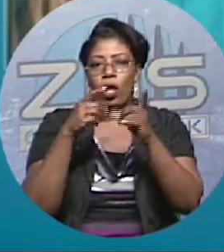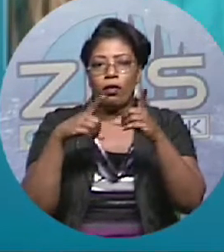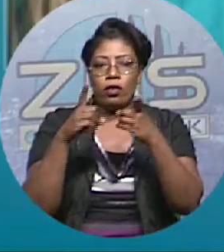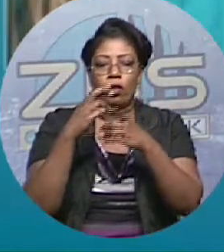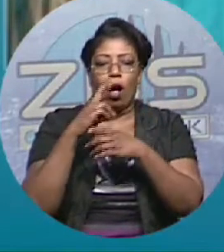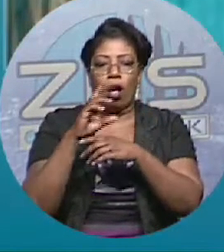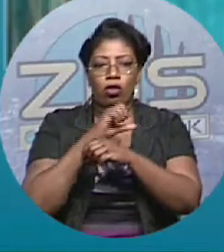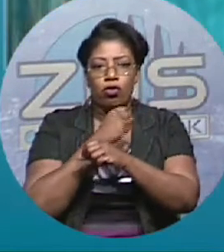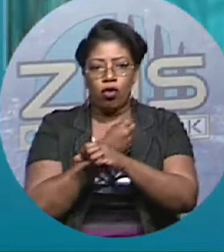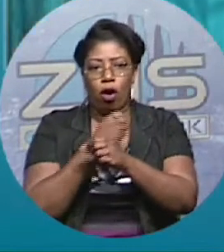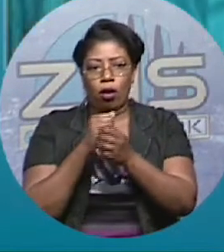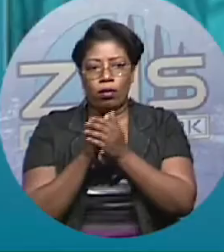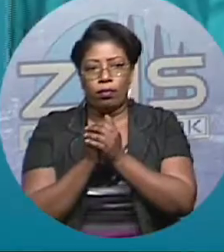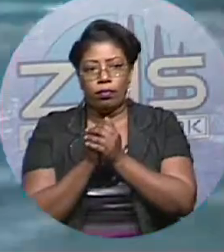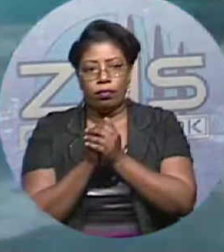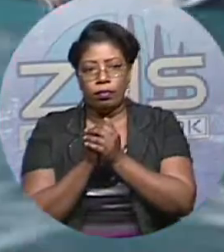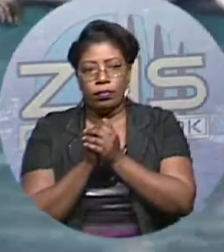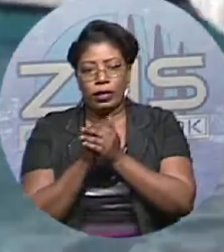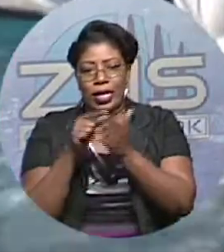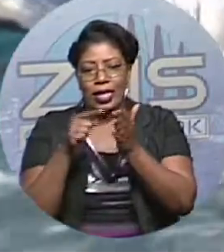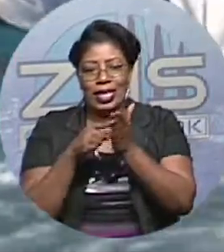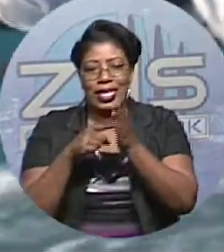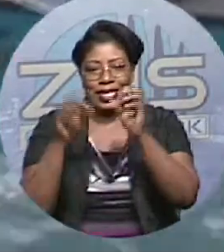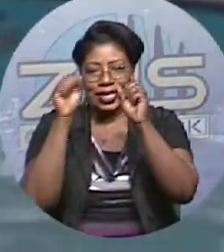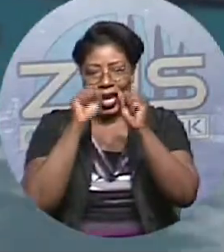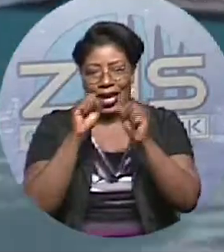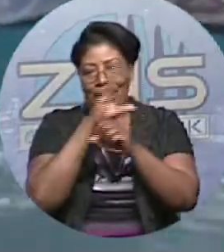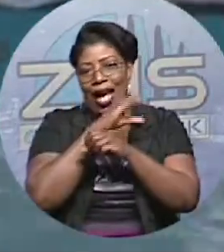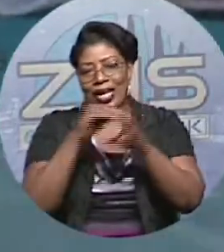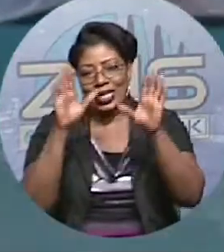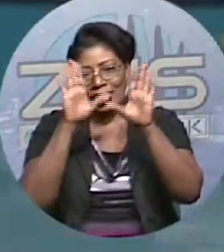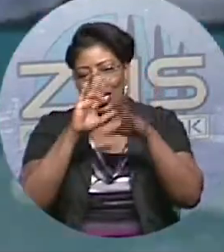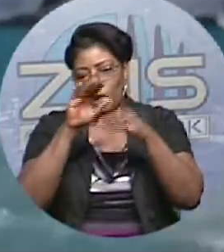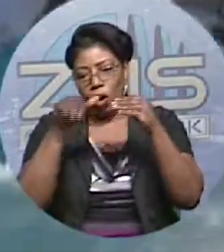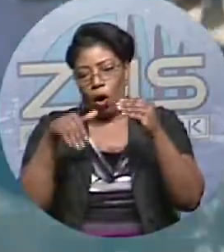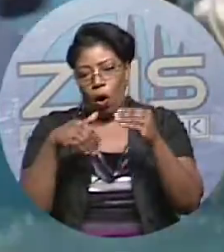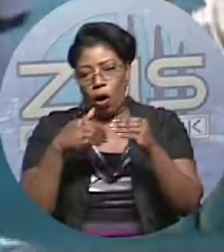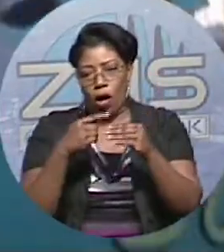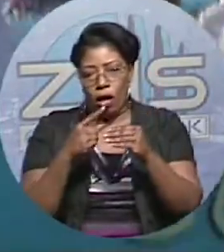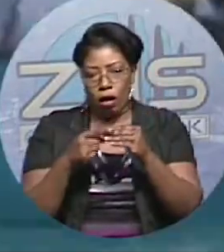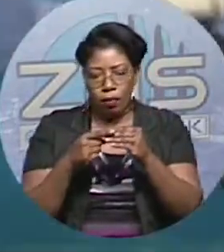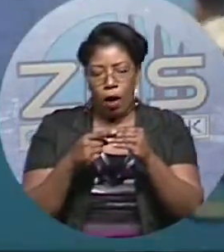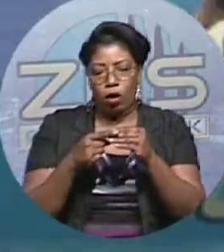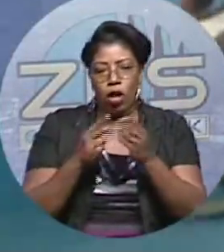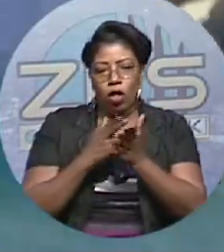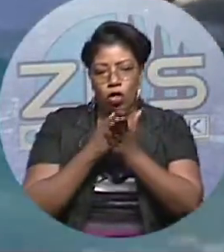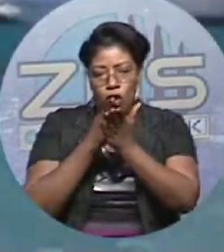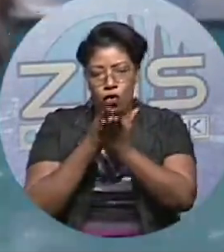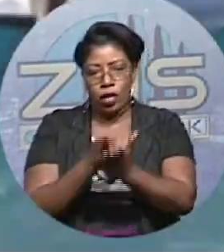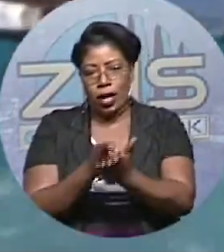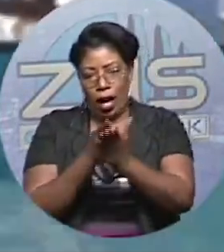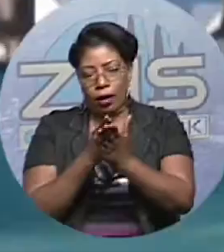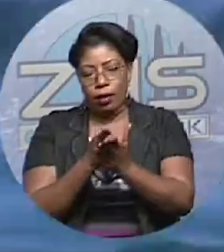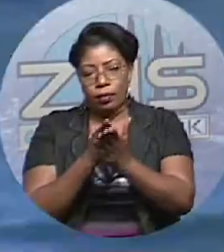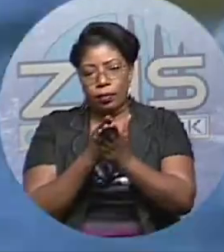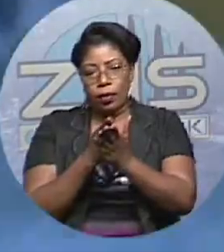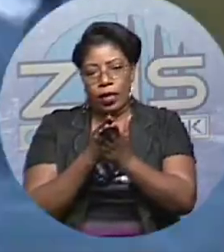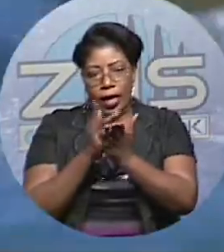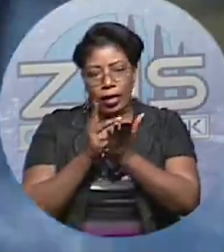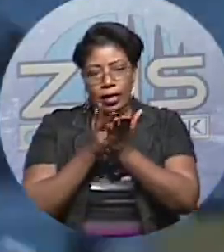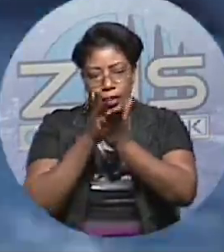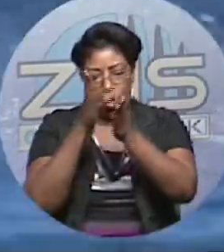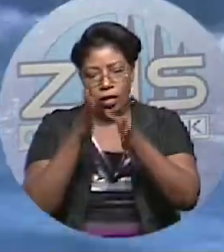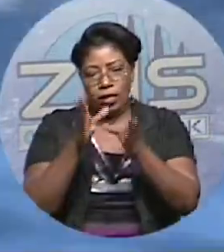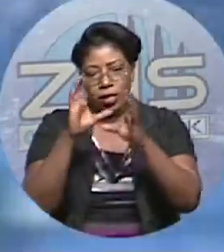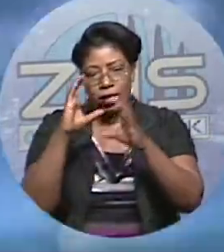strong. This Saturday and Sunday will be all about regatta. The regatta season is in full swing and skippers in the